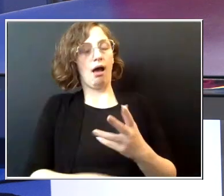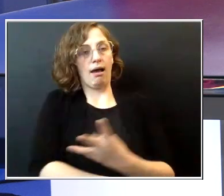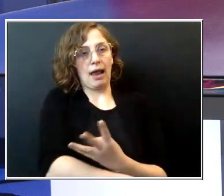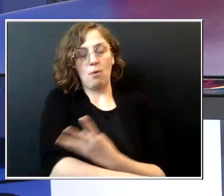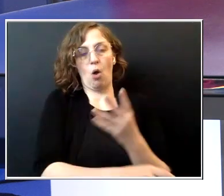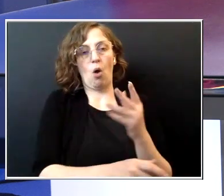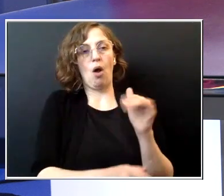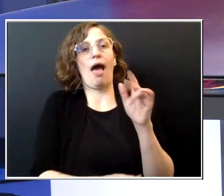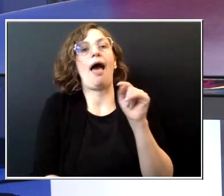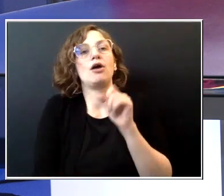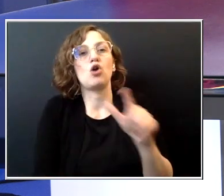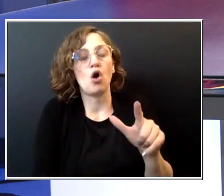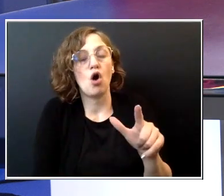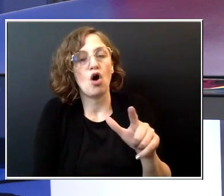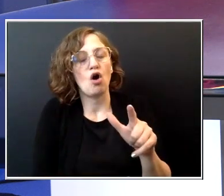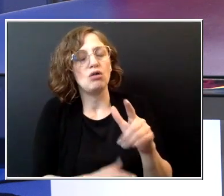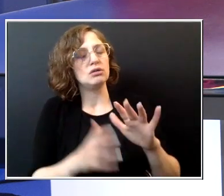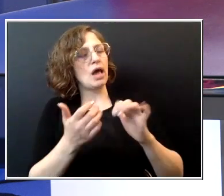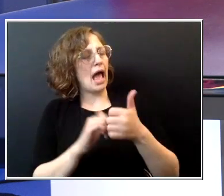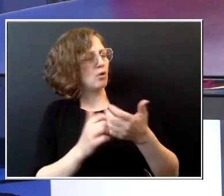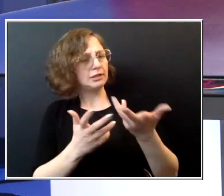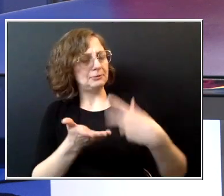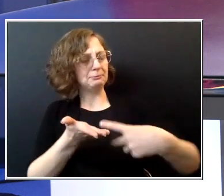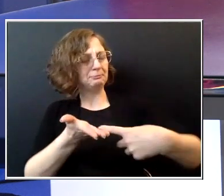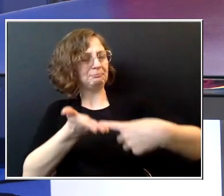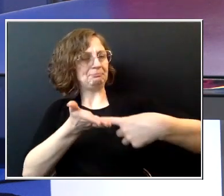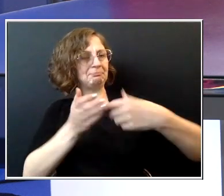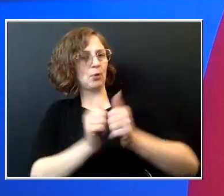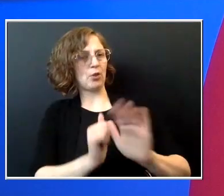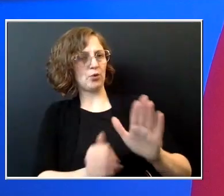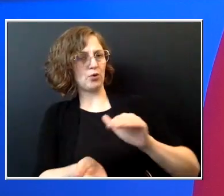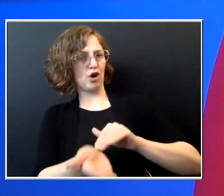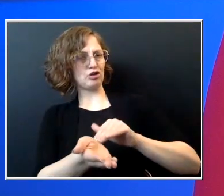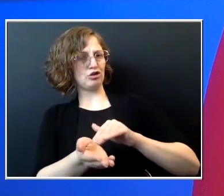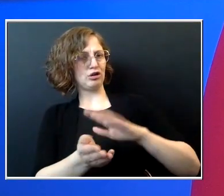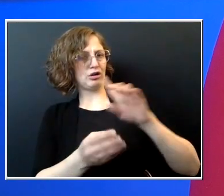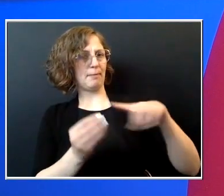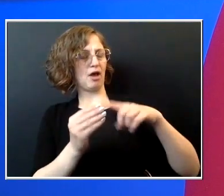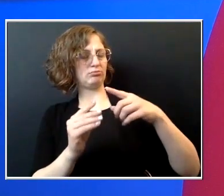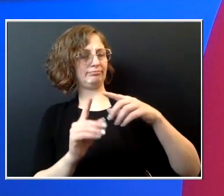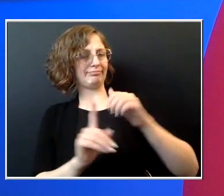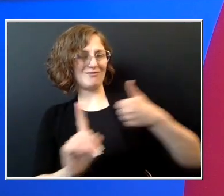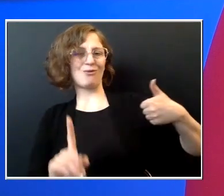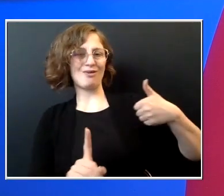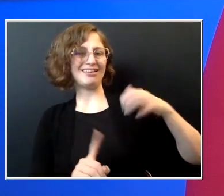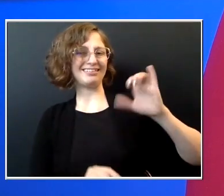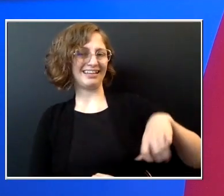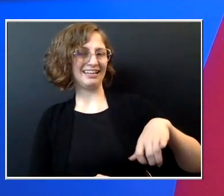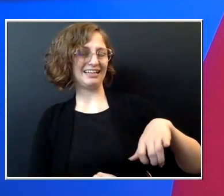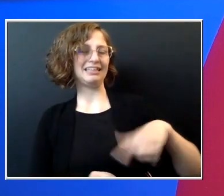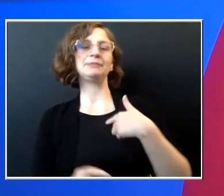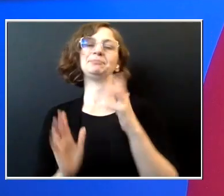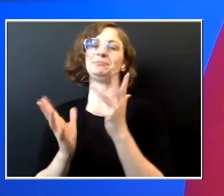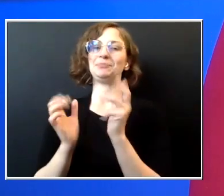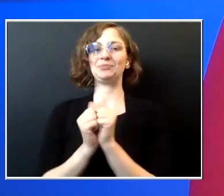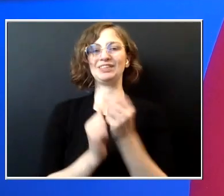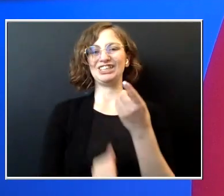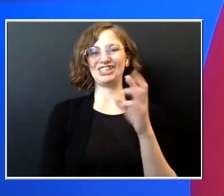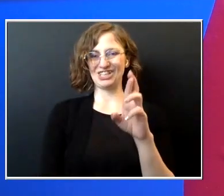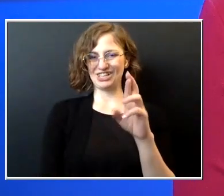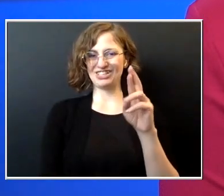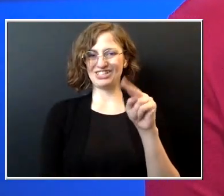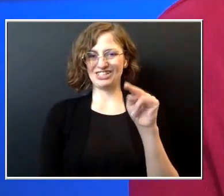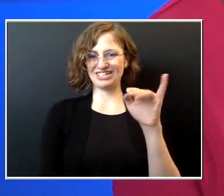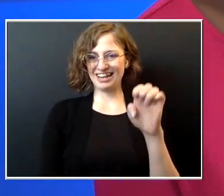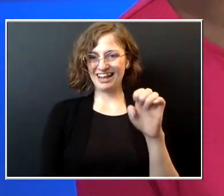Nye about trying to avoid that route? I spoke with Dr. Nye and questioned her